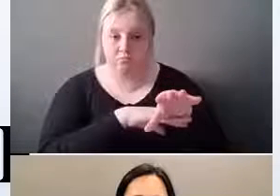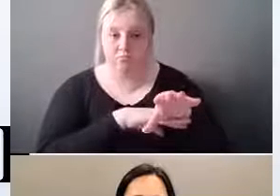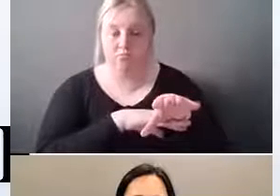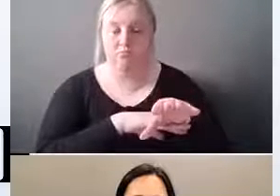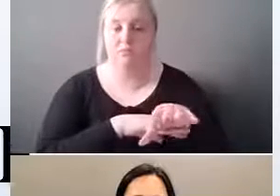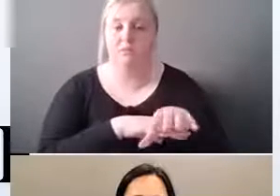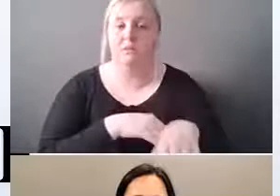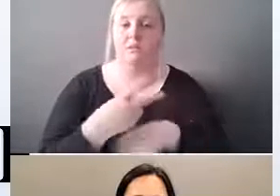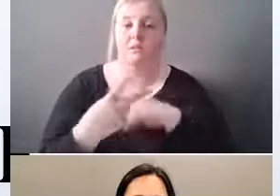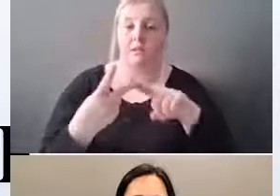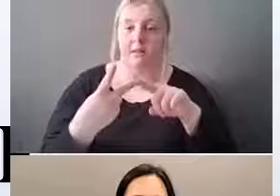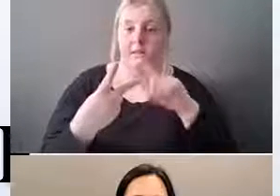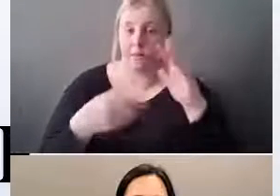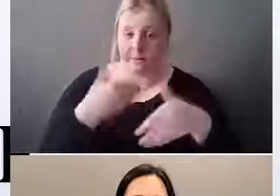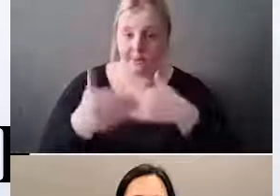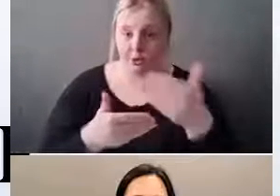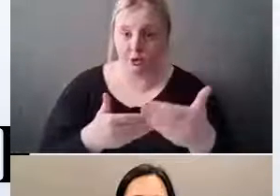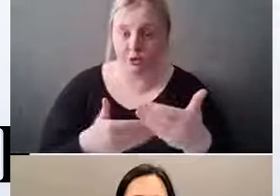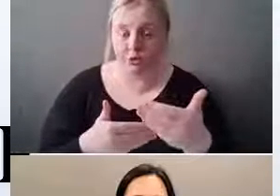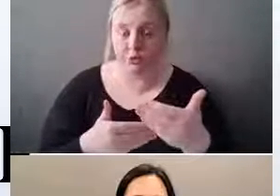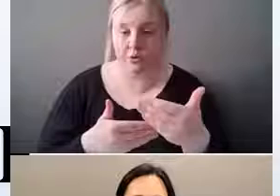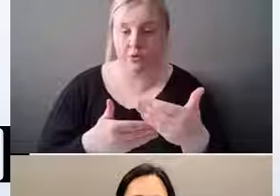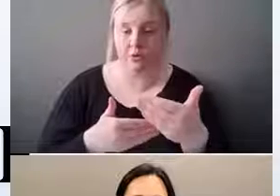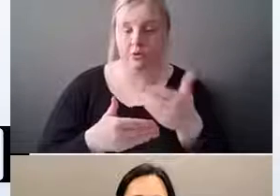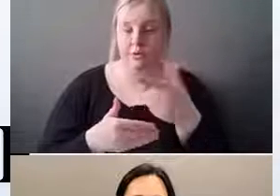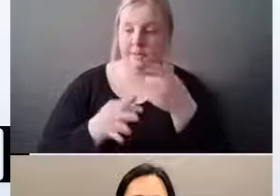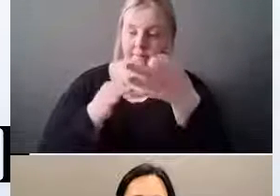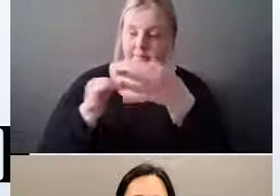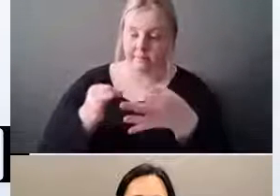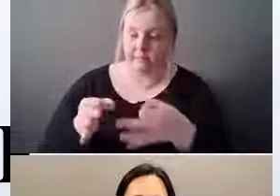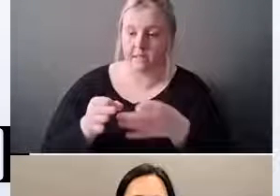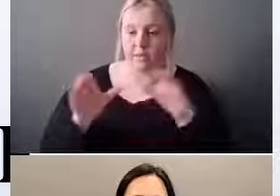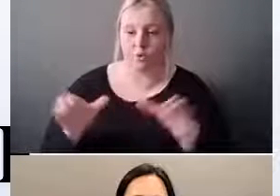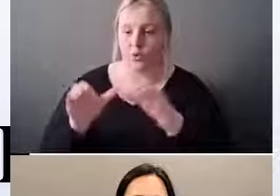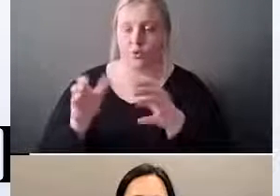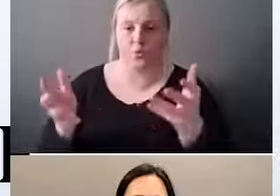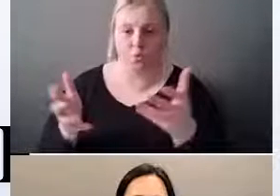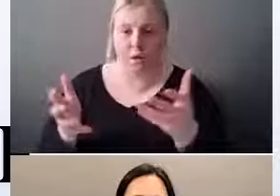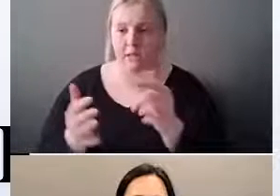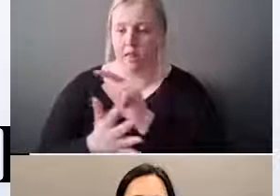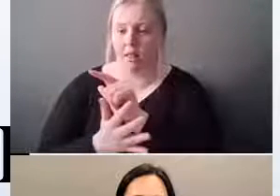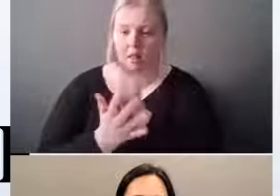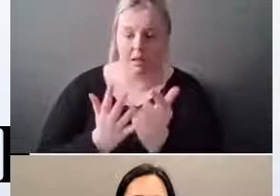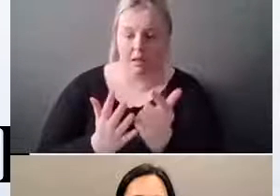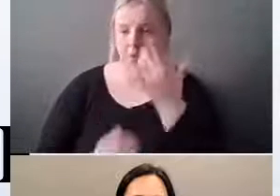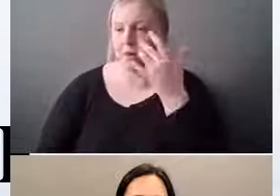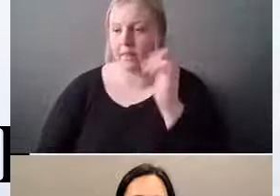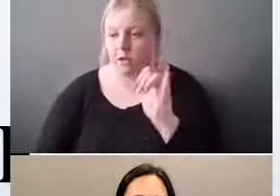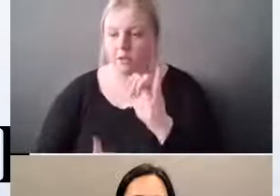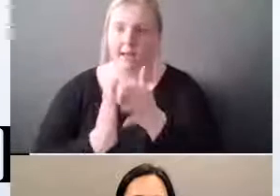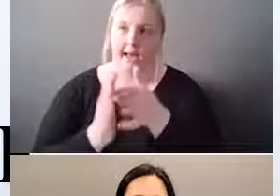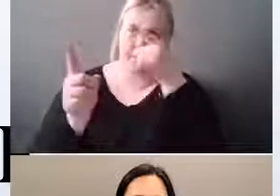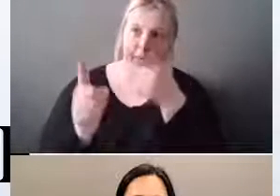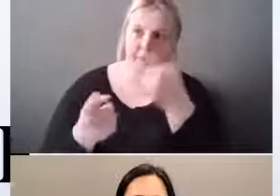in regards to a procedure, it clearly outlines the actions and steps needed to meet the goals of the